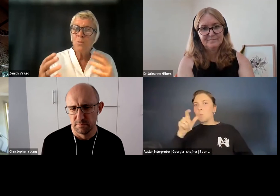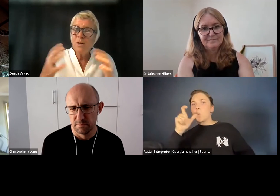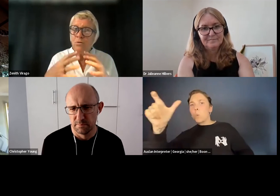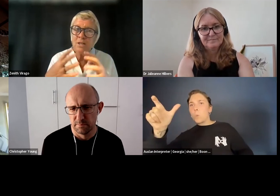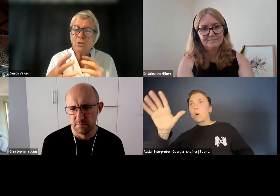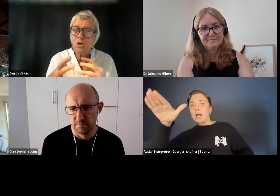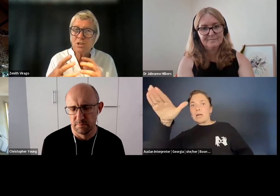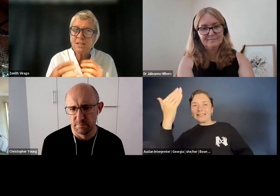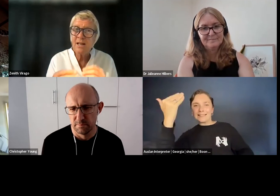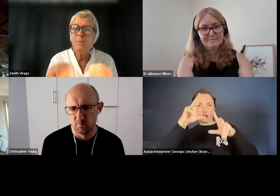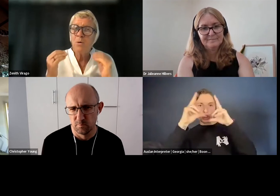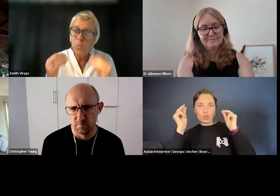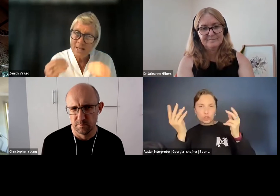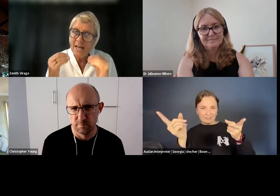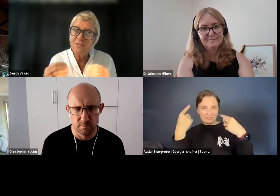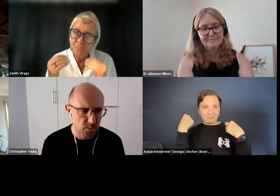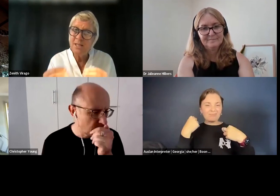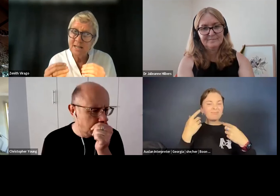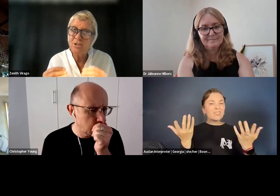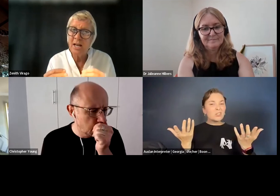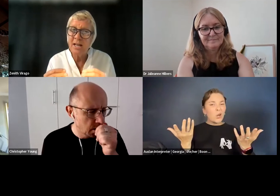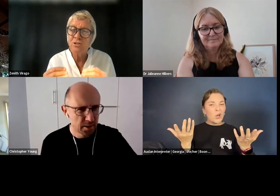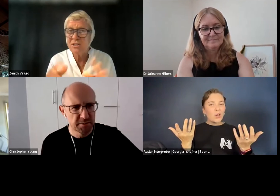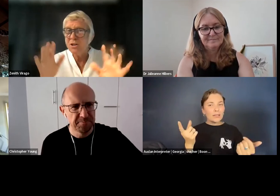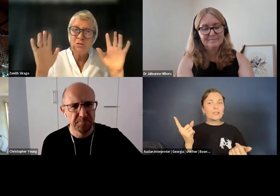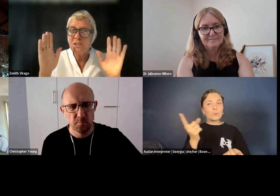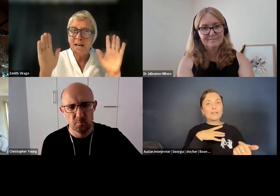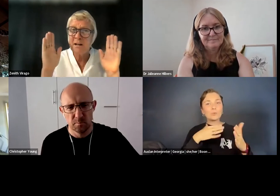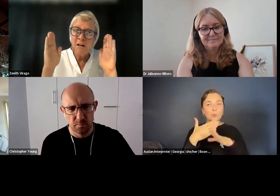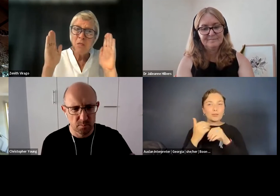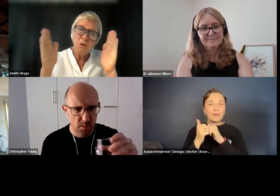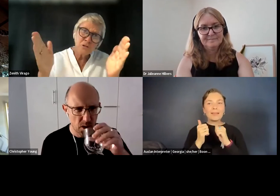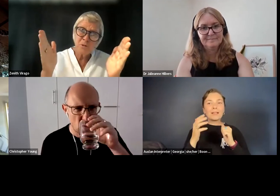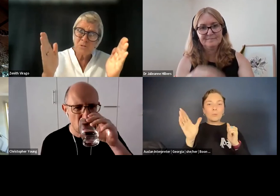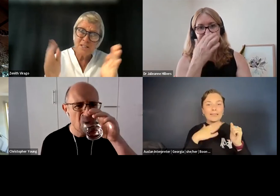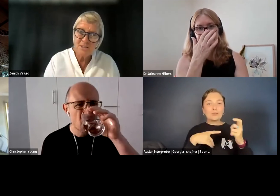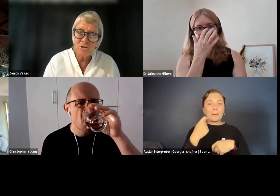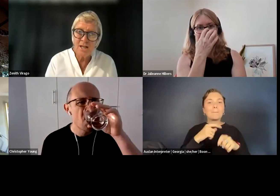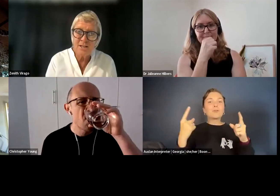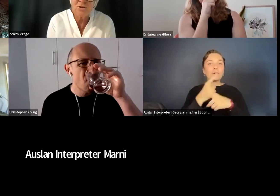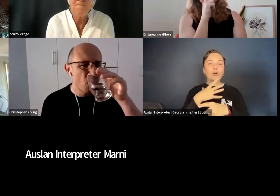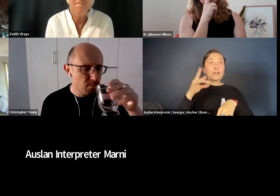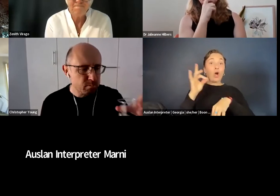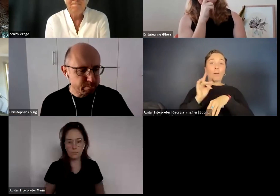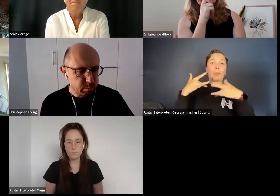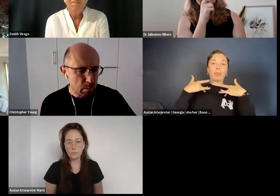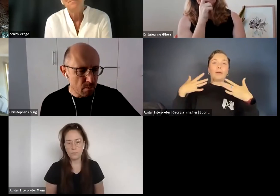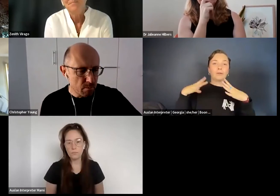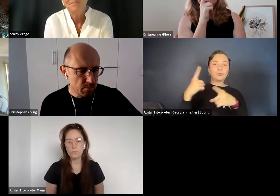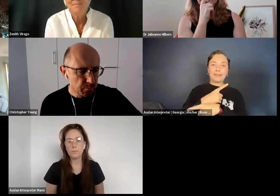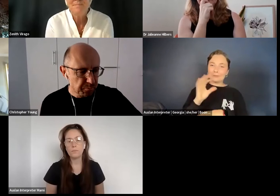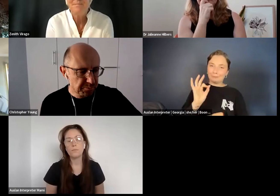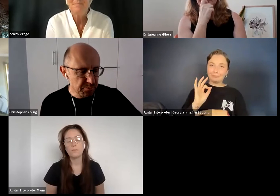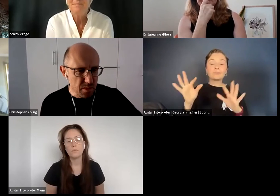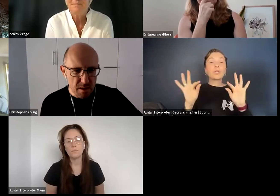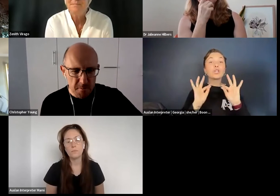So we all need to work together, but we have to be that change. It's no good saying the hospital needs to change. It's interesting